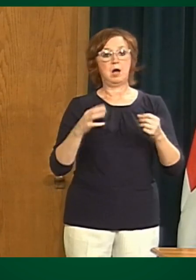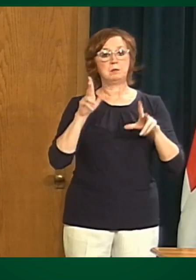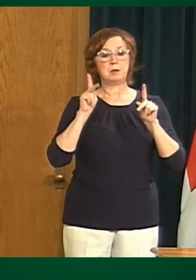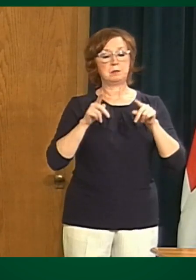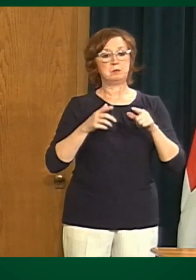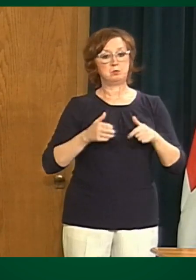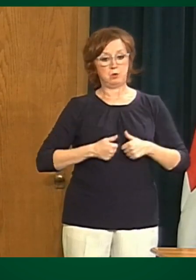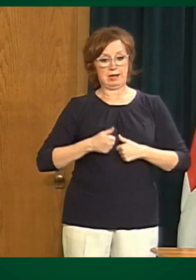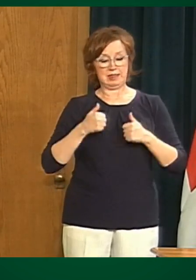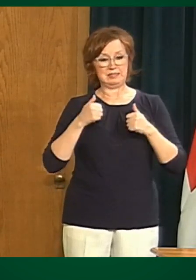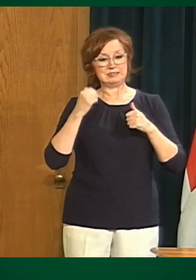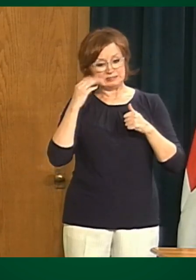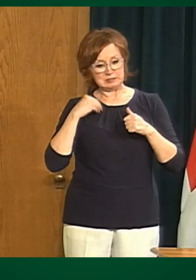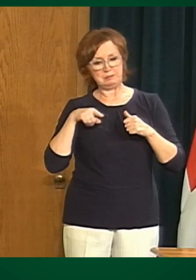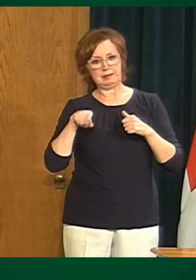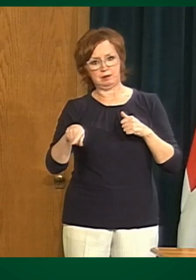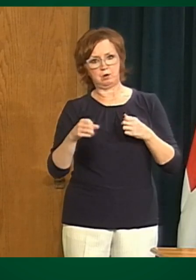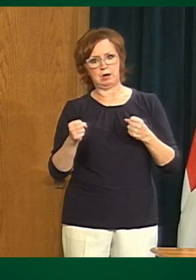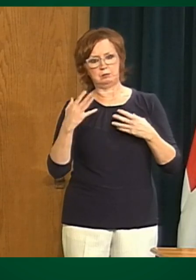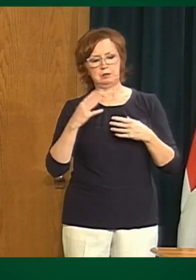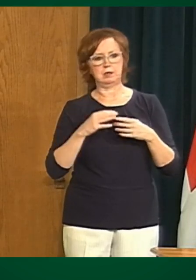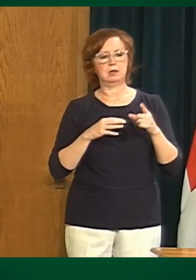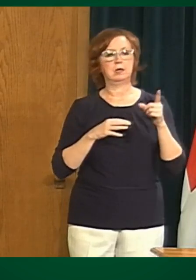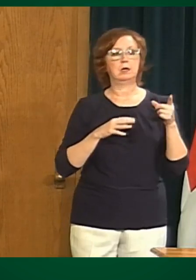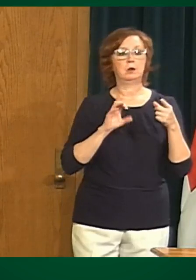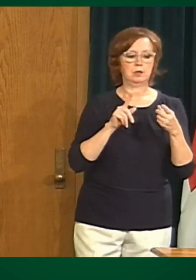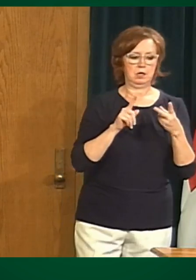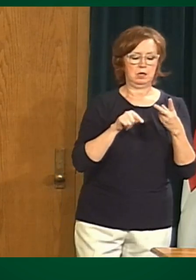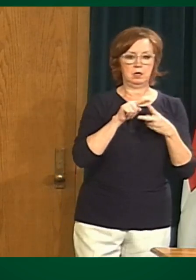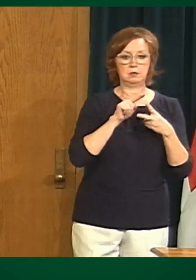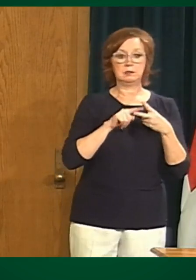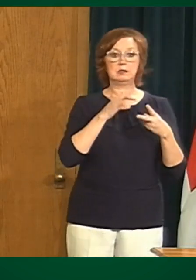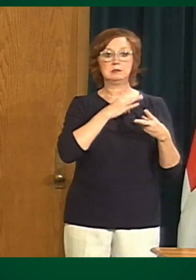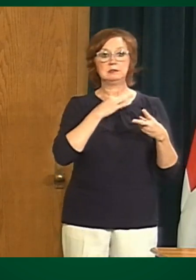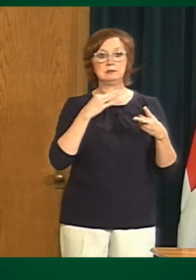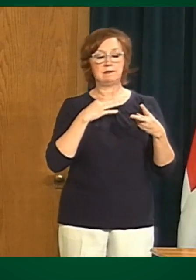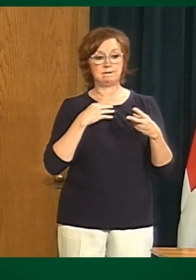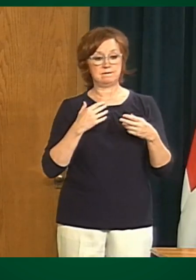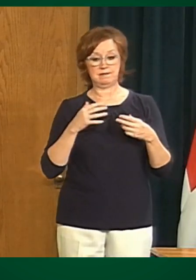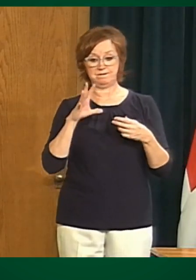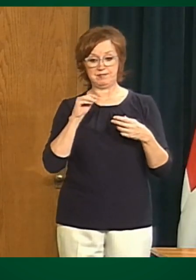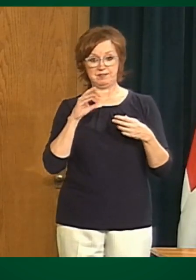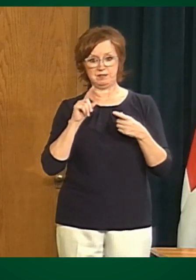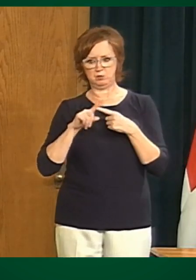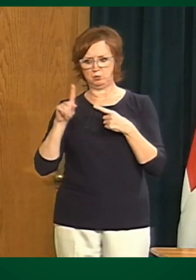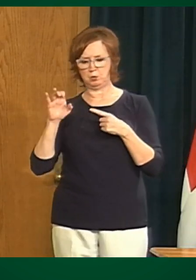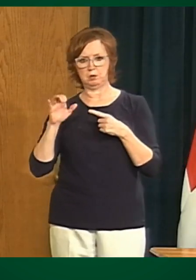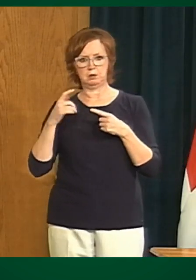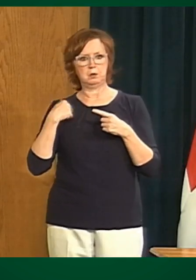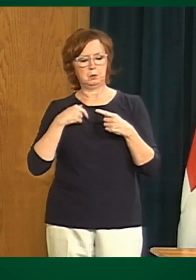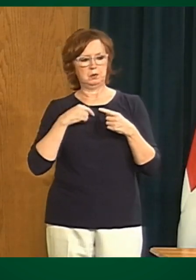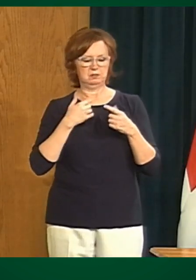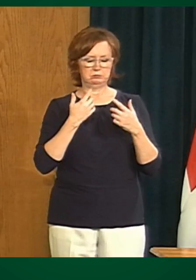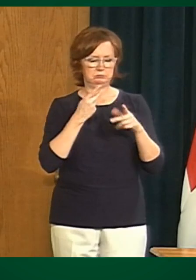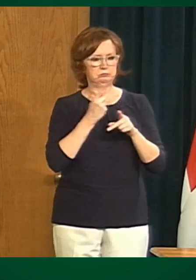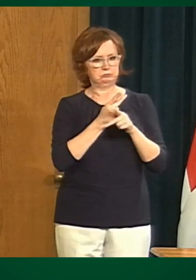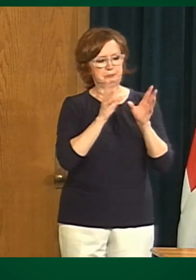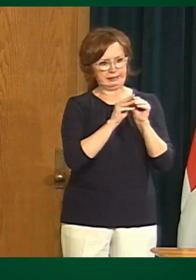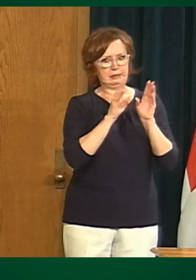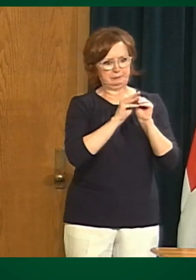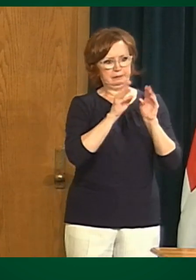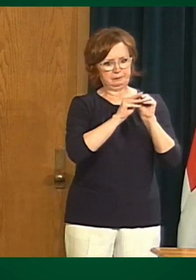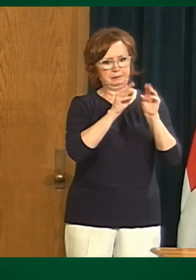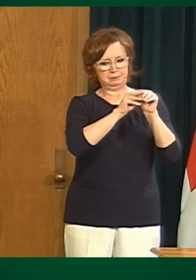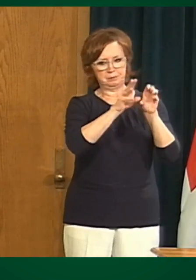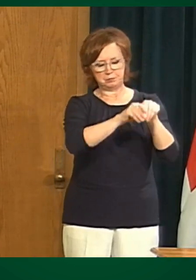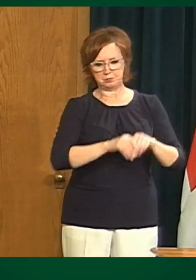So in terms of the staff we have a continuous meetings about that, and there is